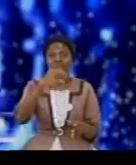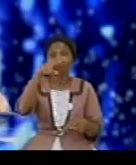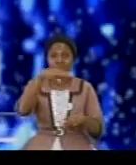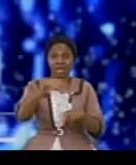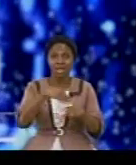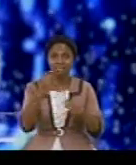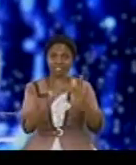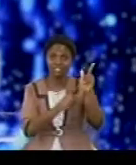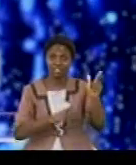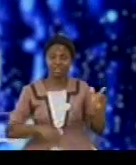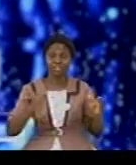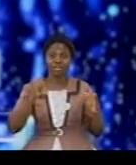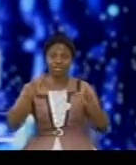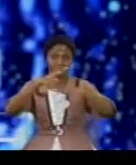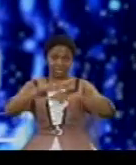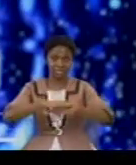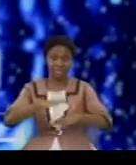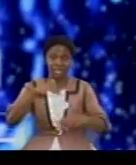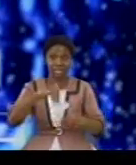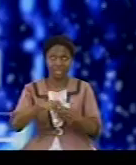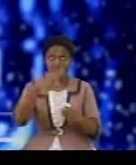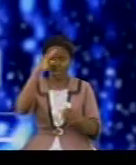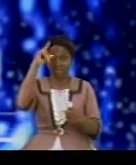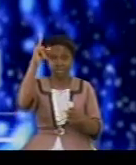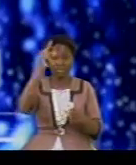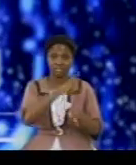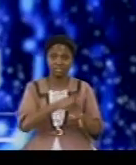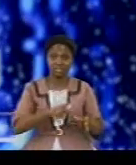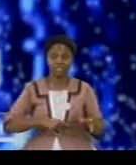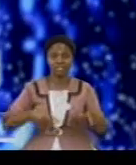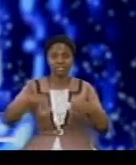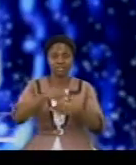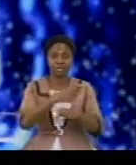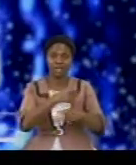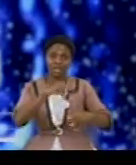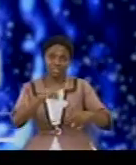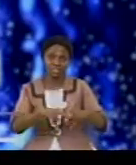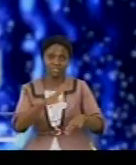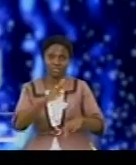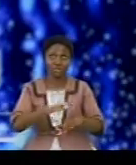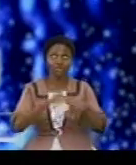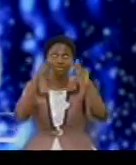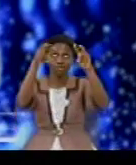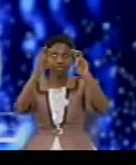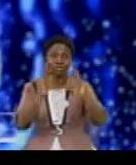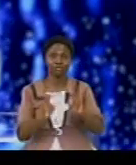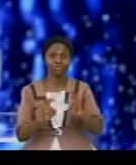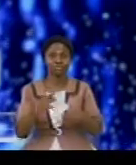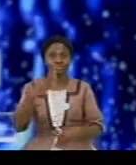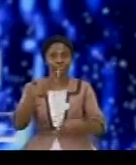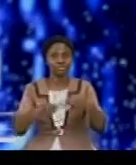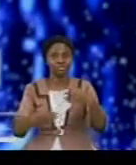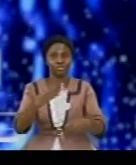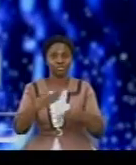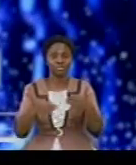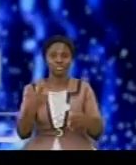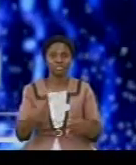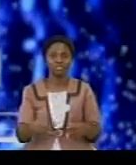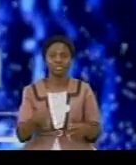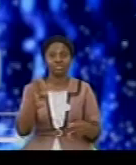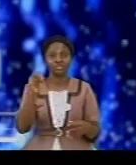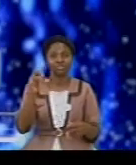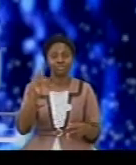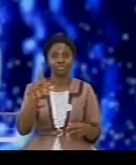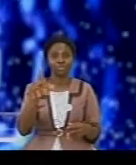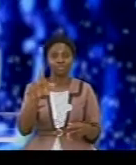in his kingdom and sit on thrones judging the 12 tribes of Israel. That's in Luke chapter 22, verse